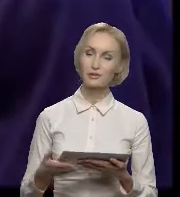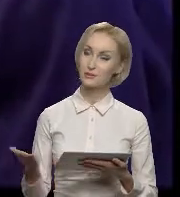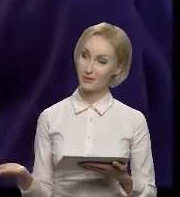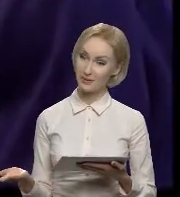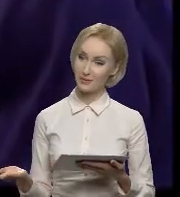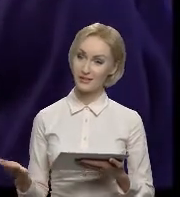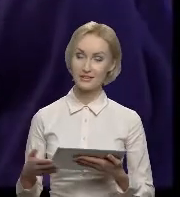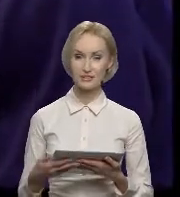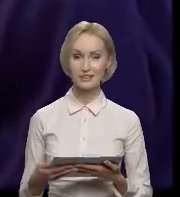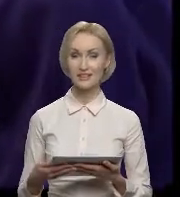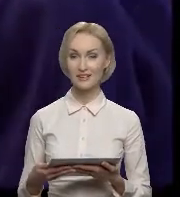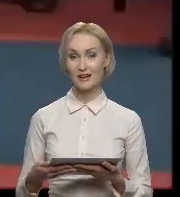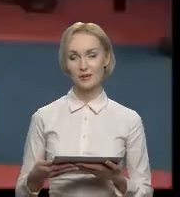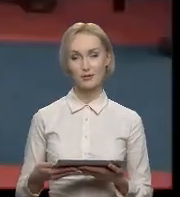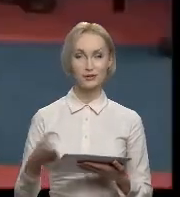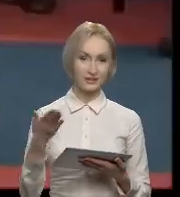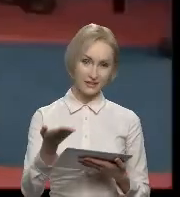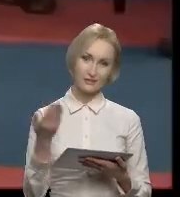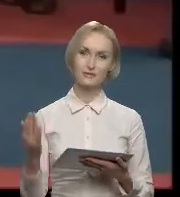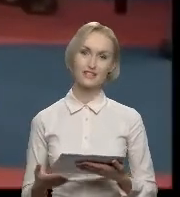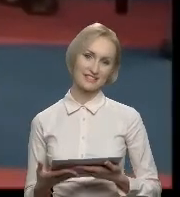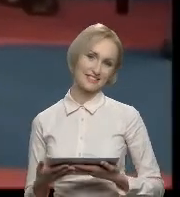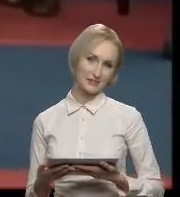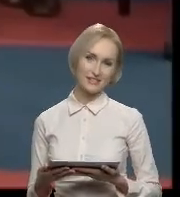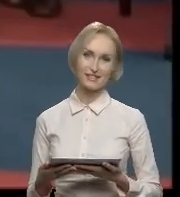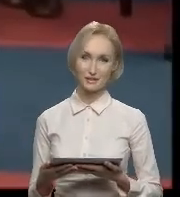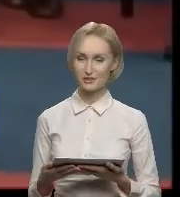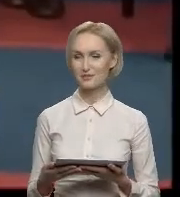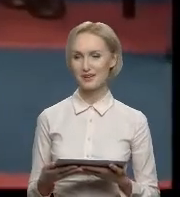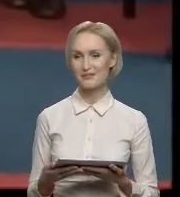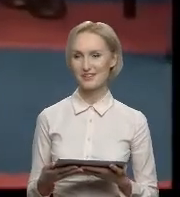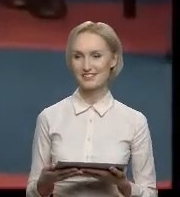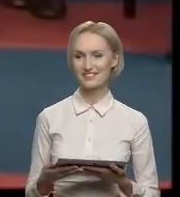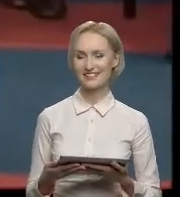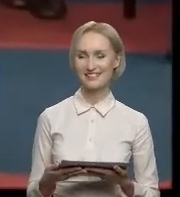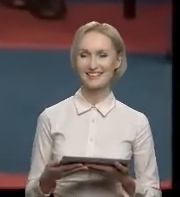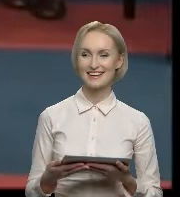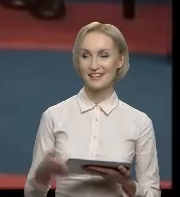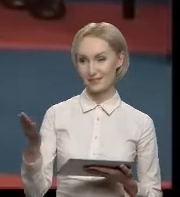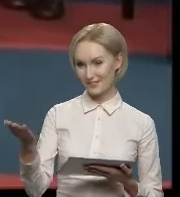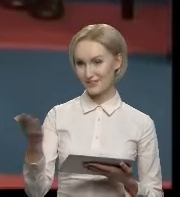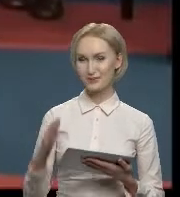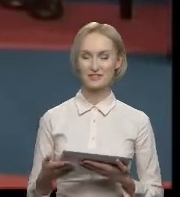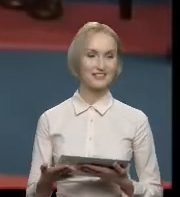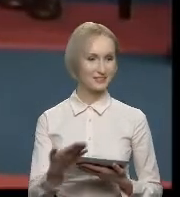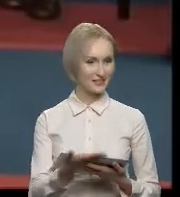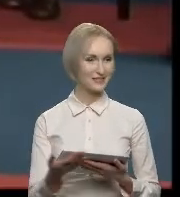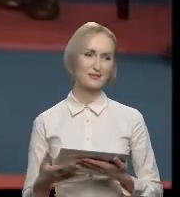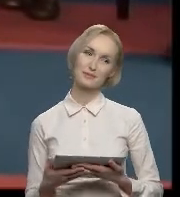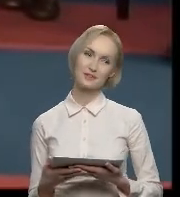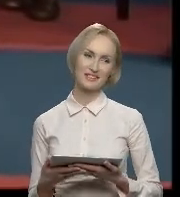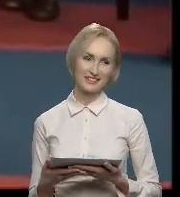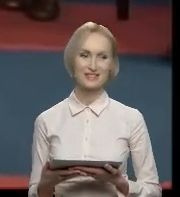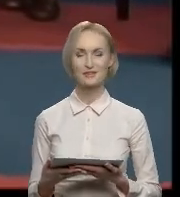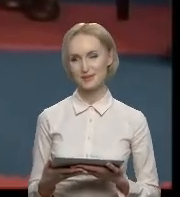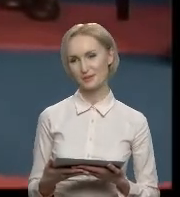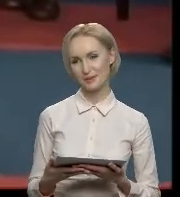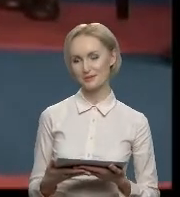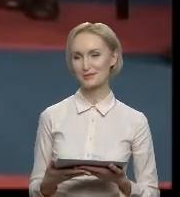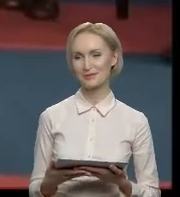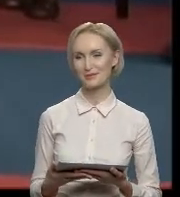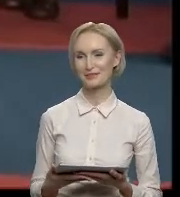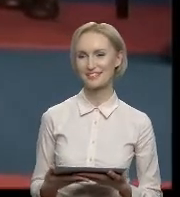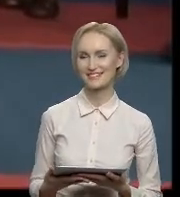Yes, I do. No. Harmony looks just like you. She looks just like you. Yeah, but if she lied about the